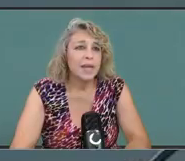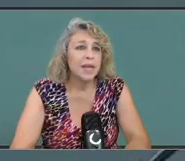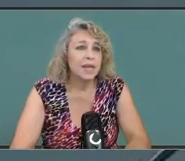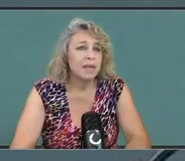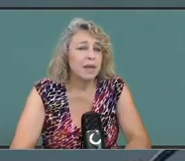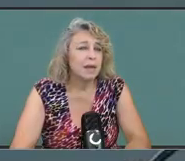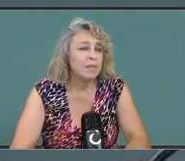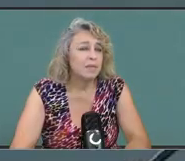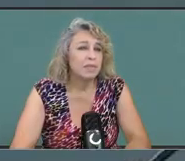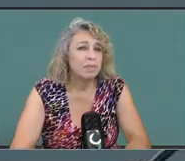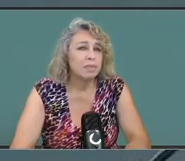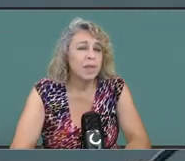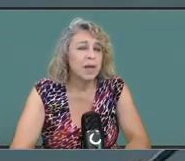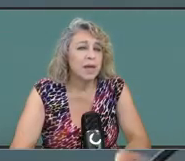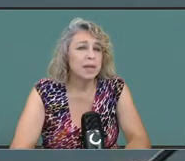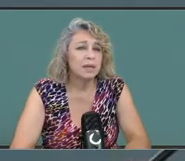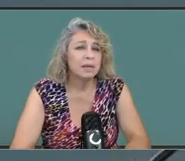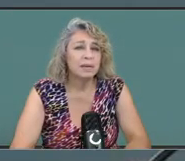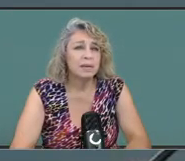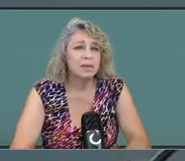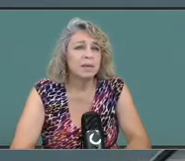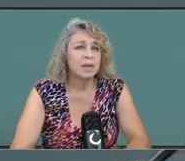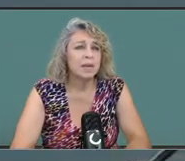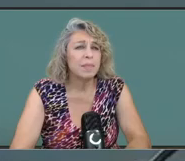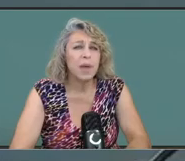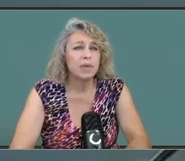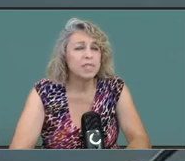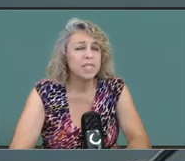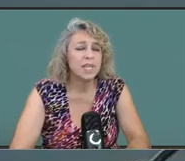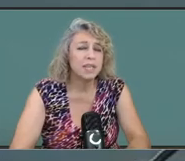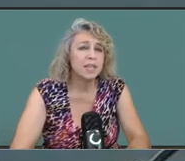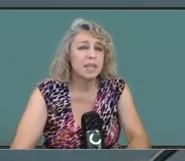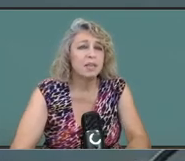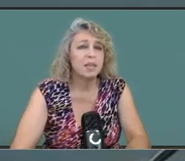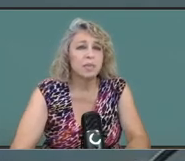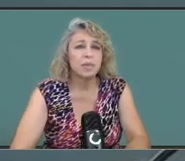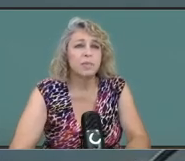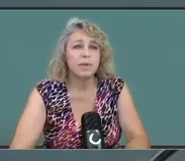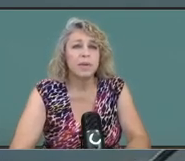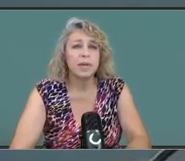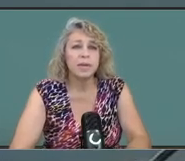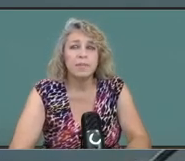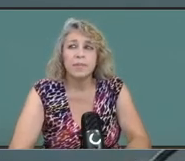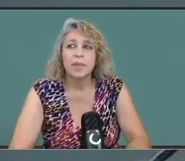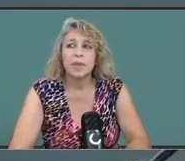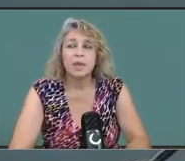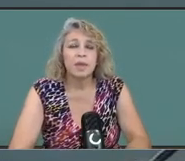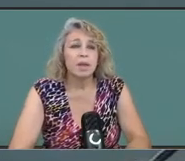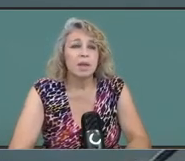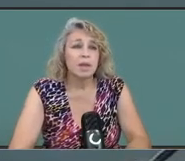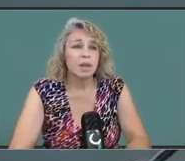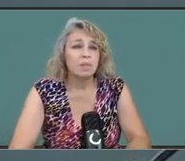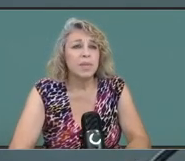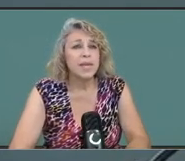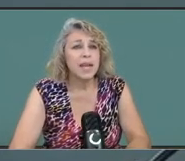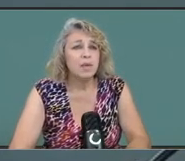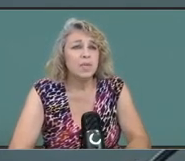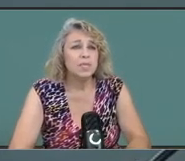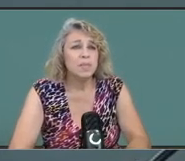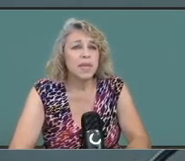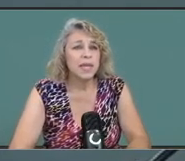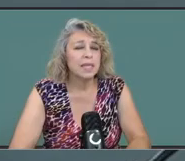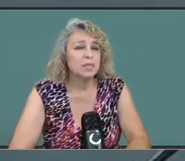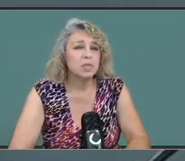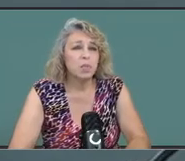had a hypocrisy in the neoliberal period. But now